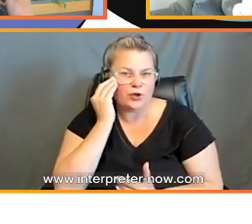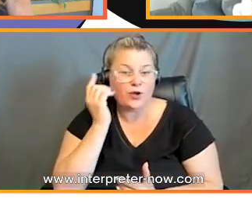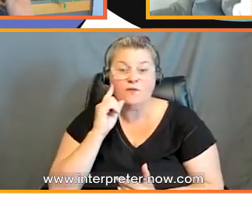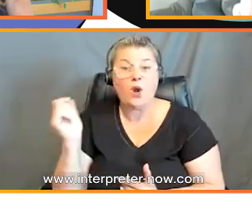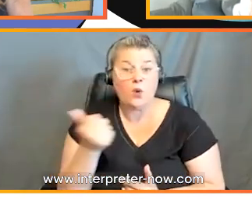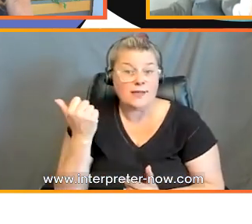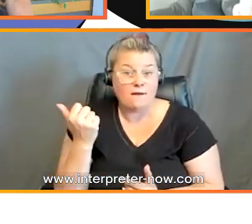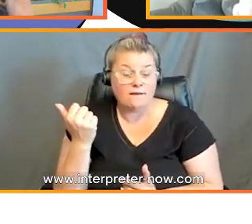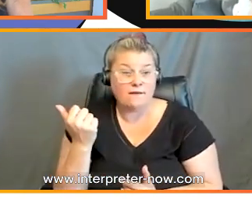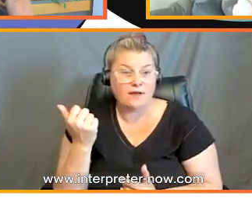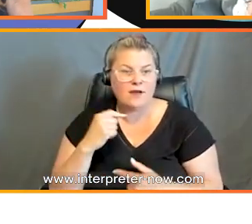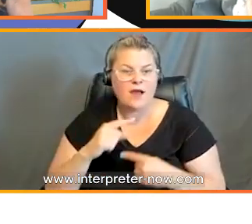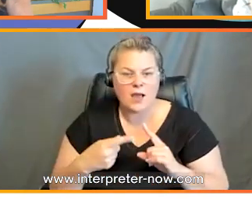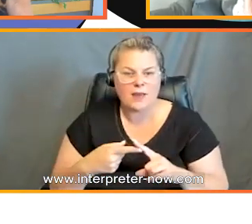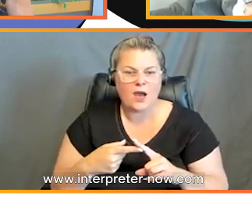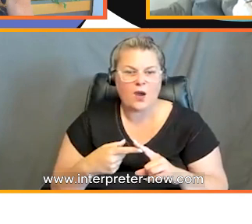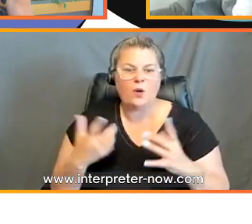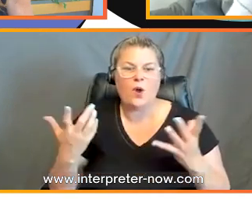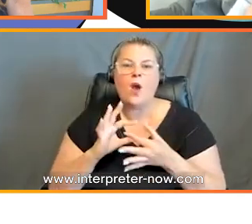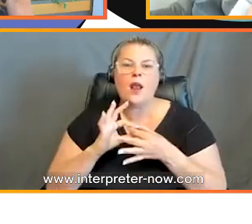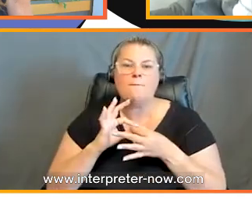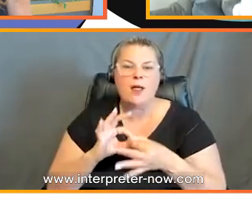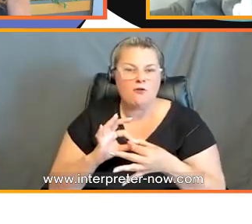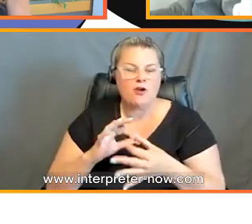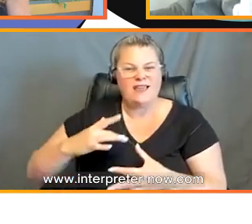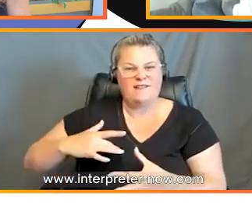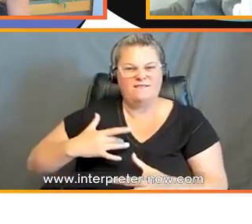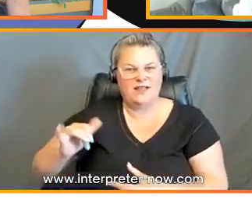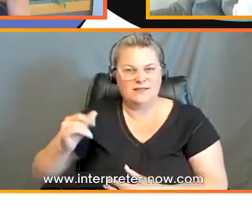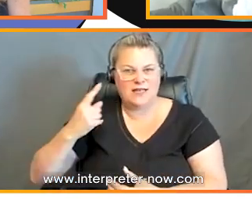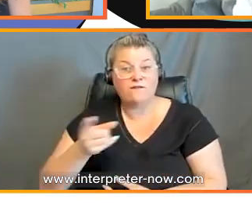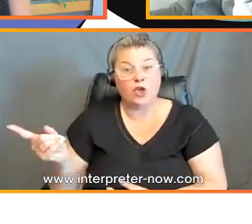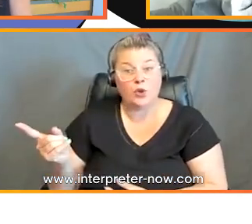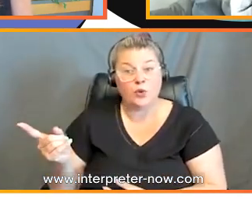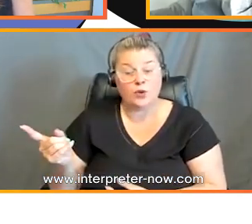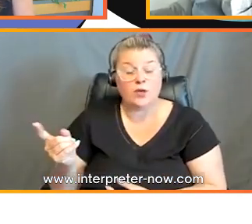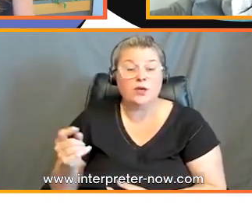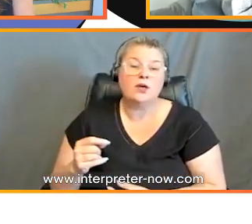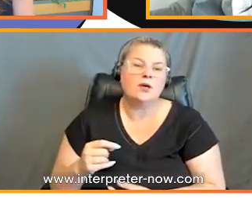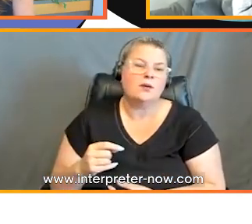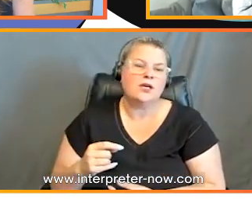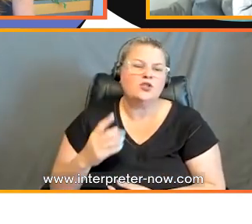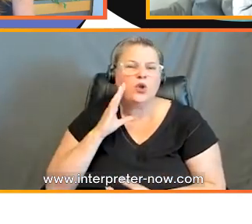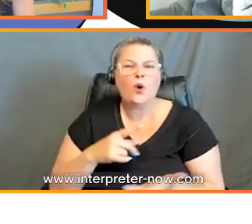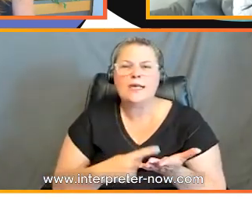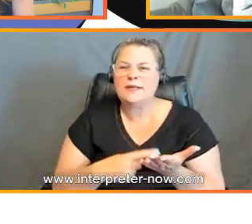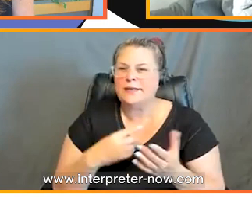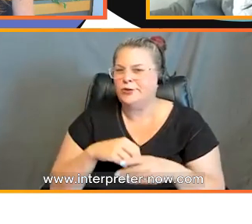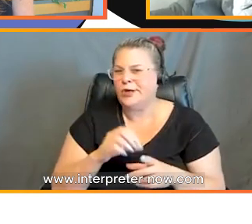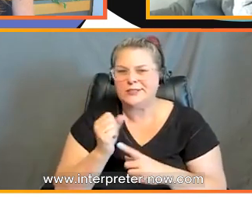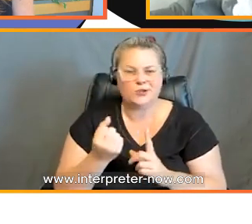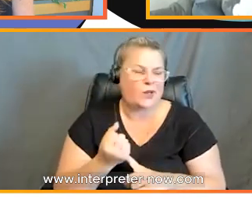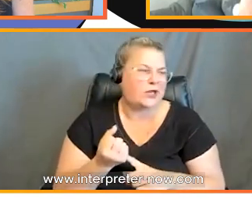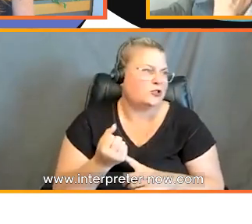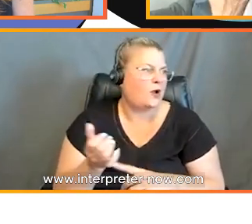yourself about what belonging feels like for you. And so, you know how sometimes we're in these situations where